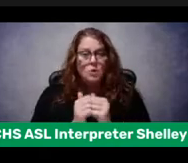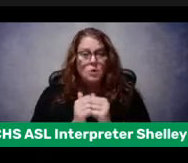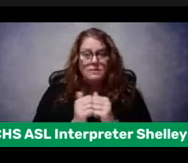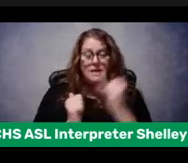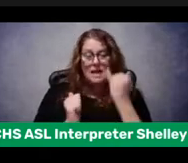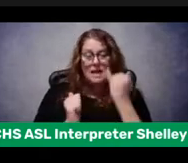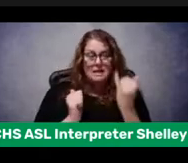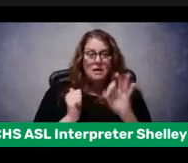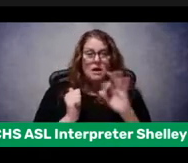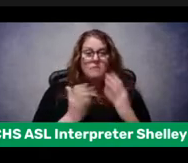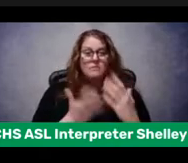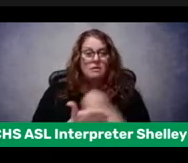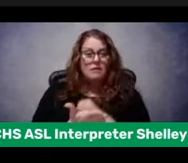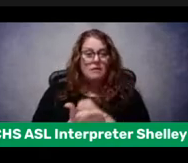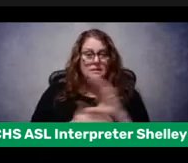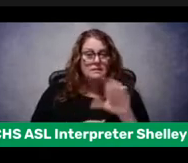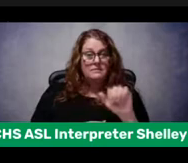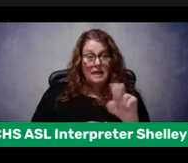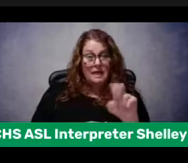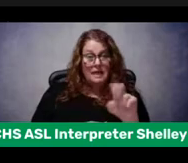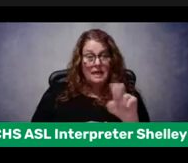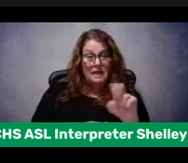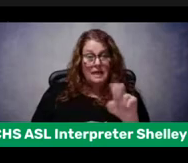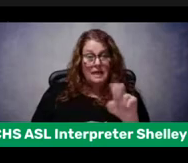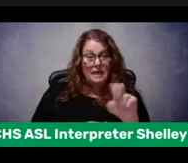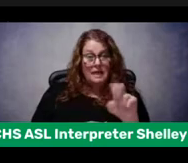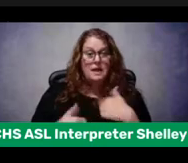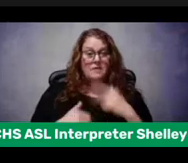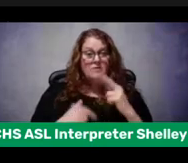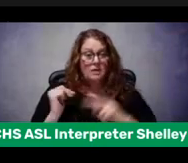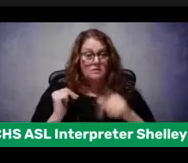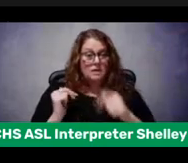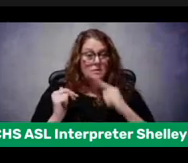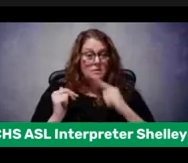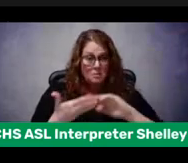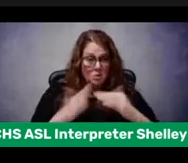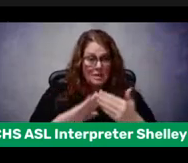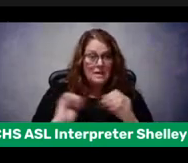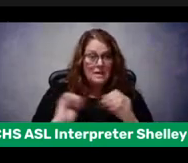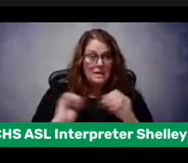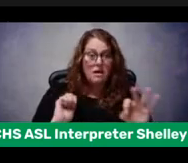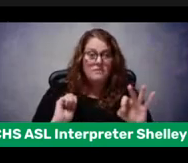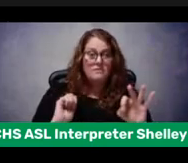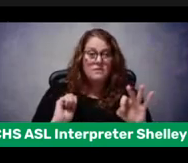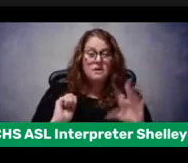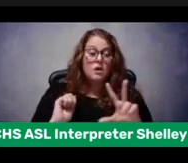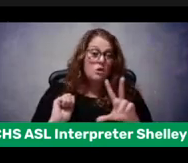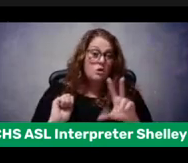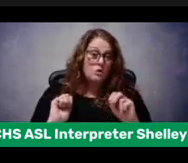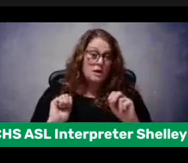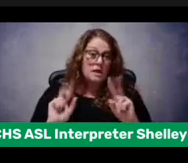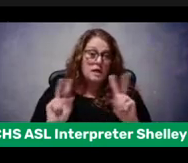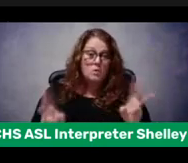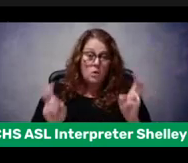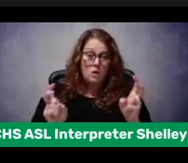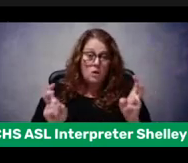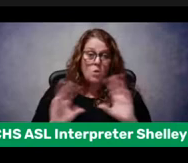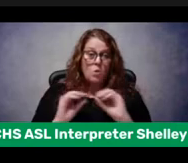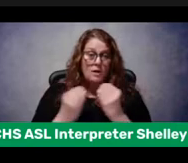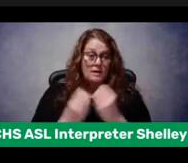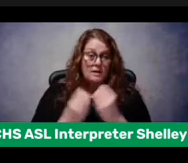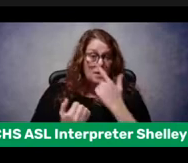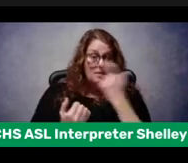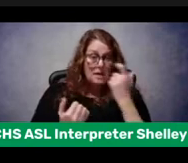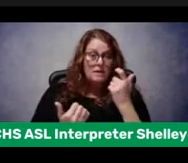of collective care. We have built this community of 30 quote unquote organizations, because